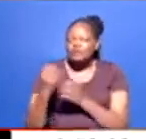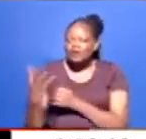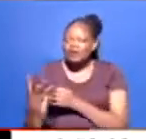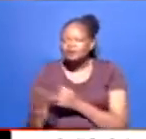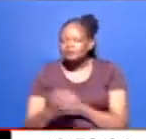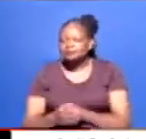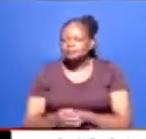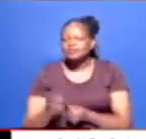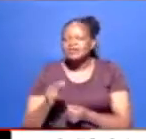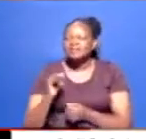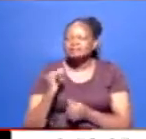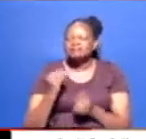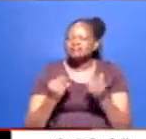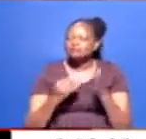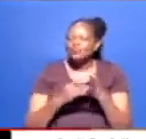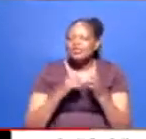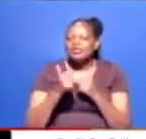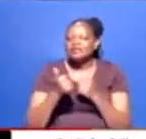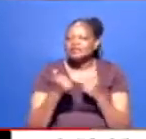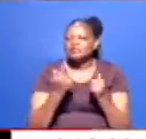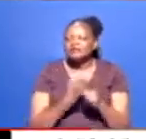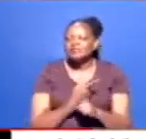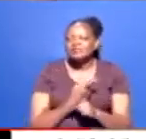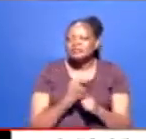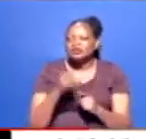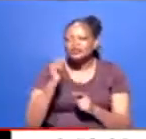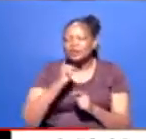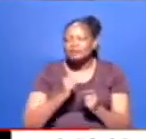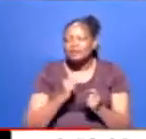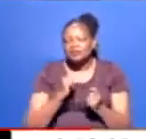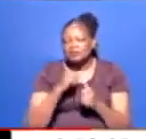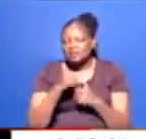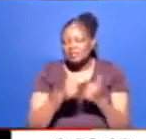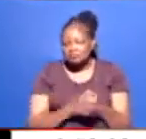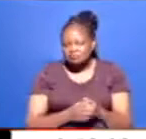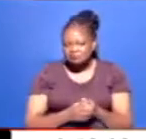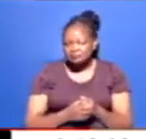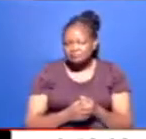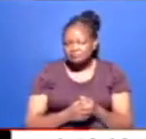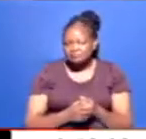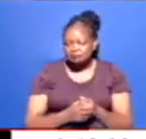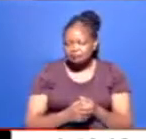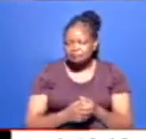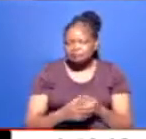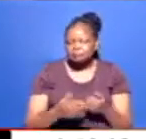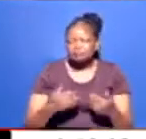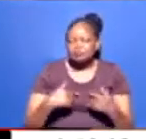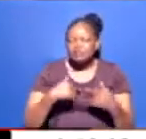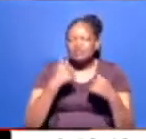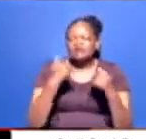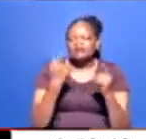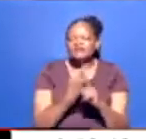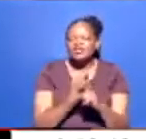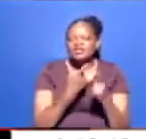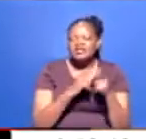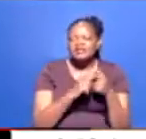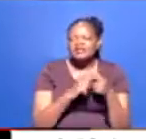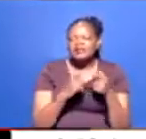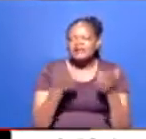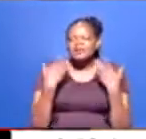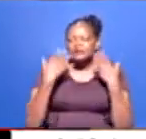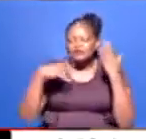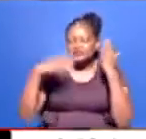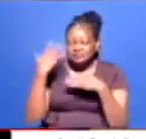Oilers, Top Fry, Masinde Muliro, Strathmore, Blood, Batuk, Meru RFC and Meru University booked